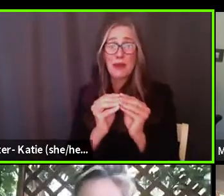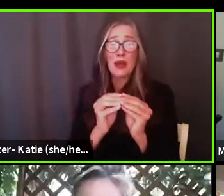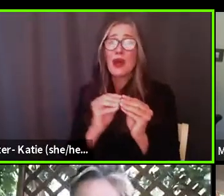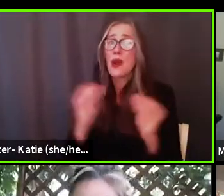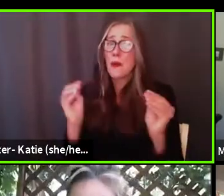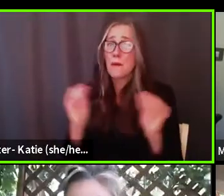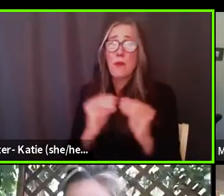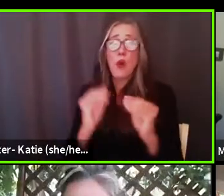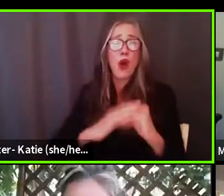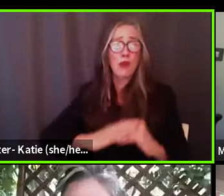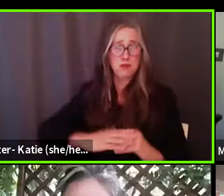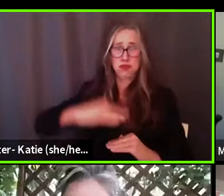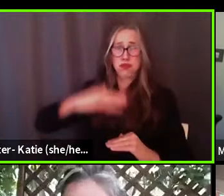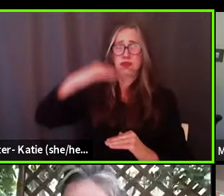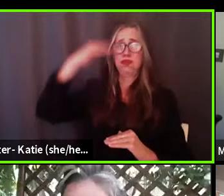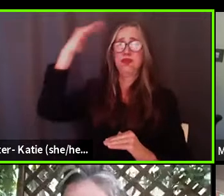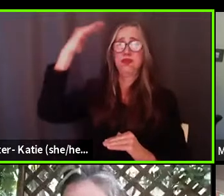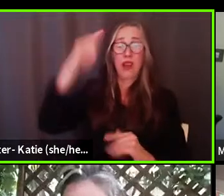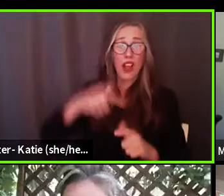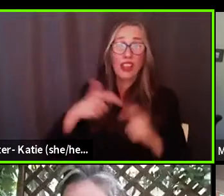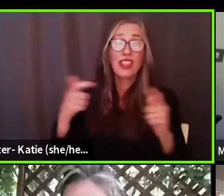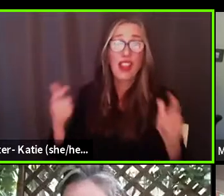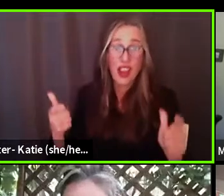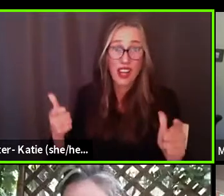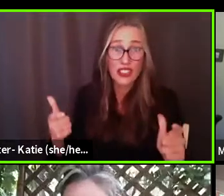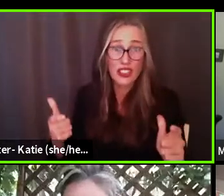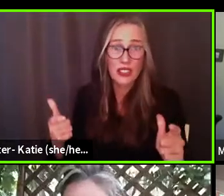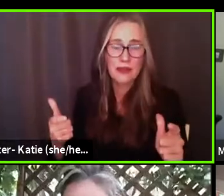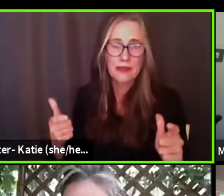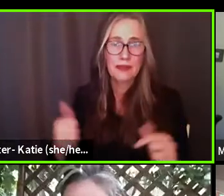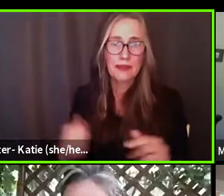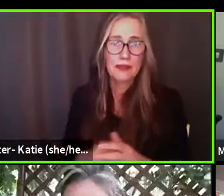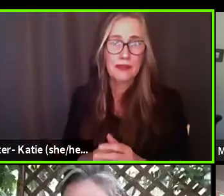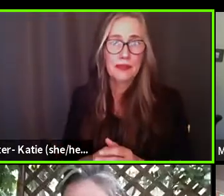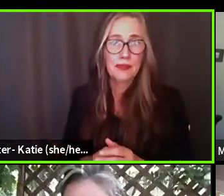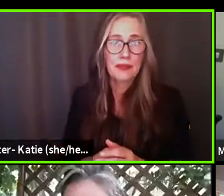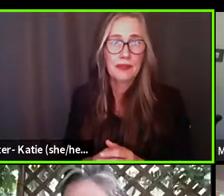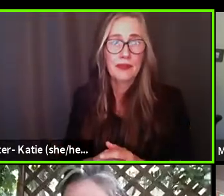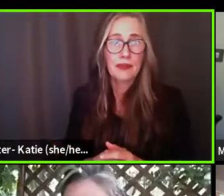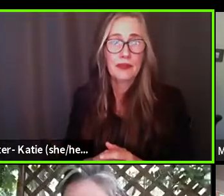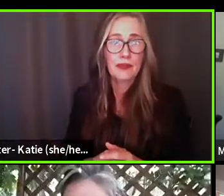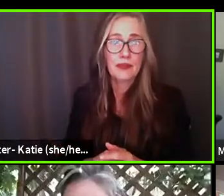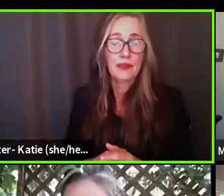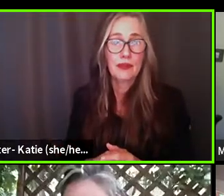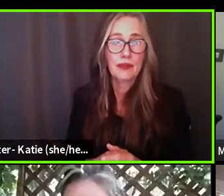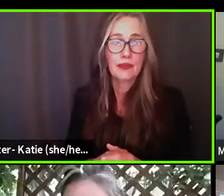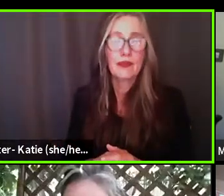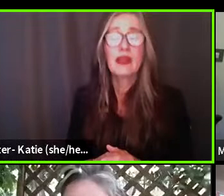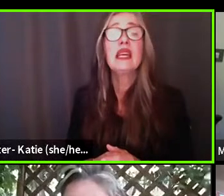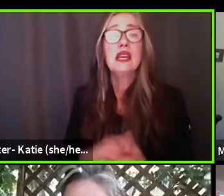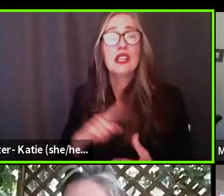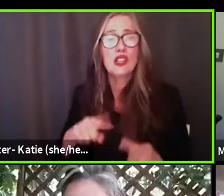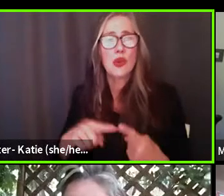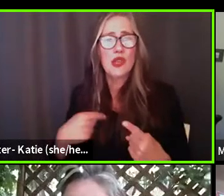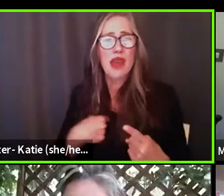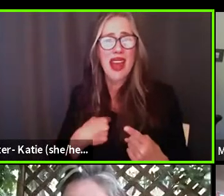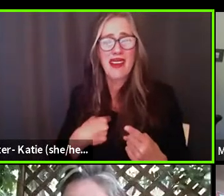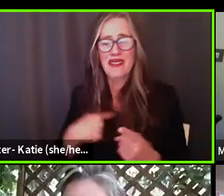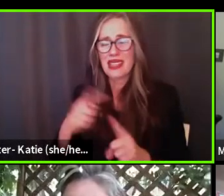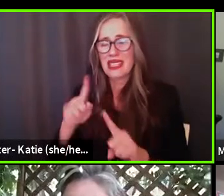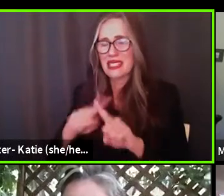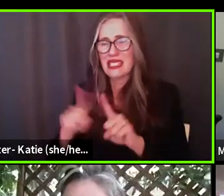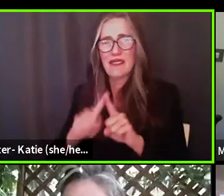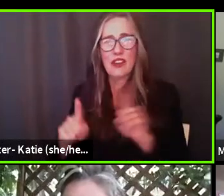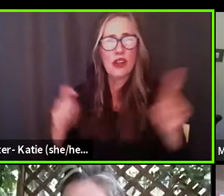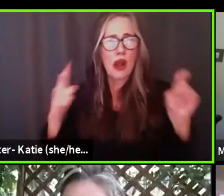think in terms of like how to juggle all all of these different components and pieces to it i think that the fight